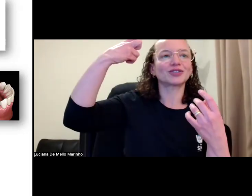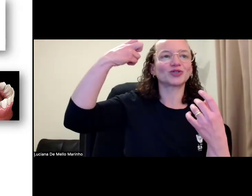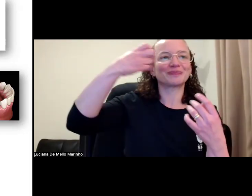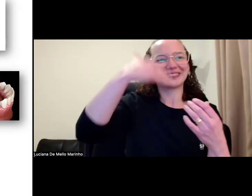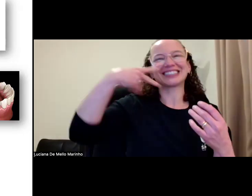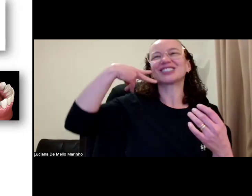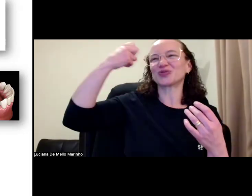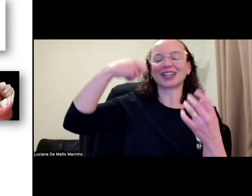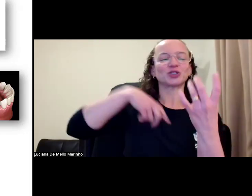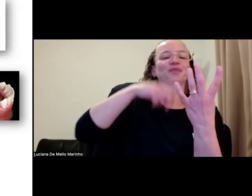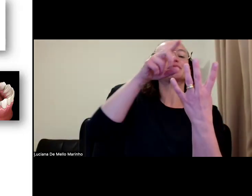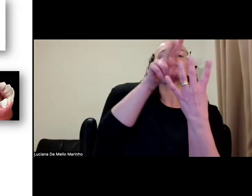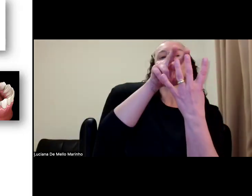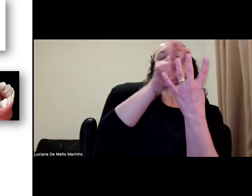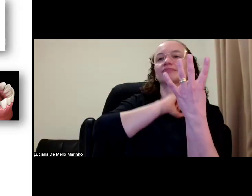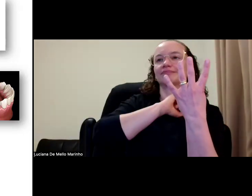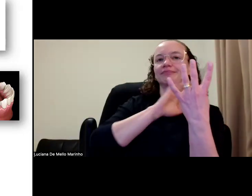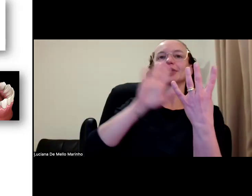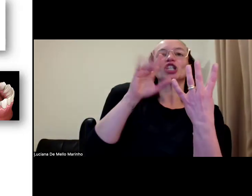if the dentist wants to extract